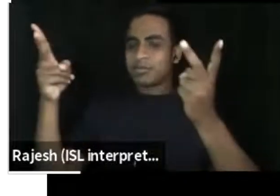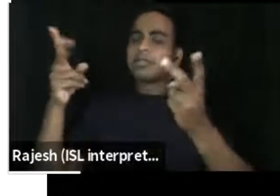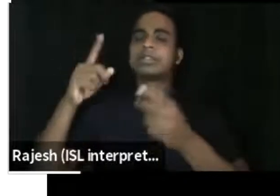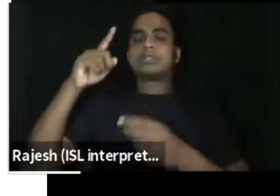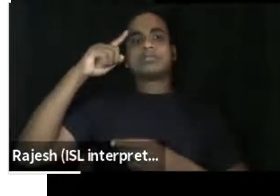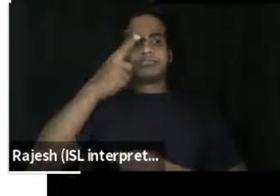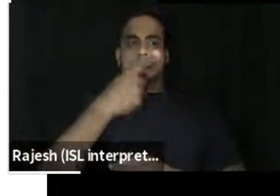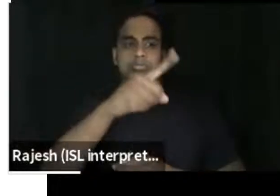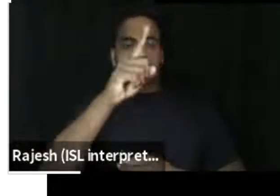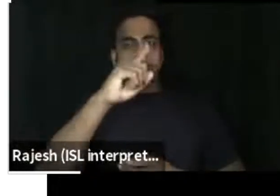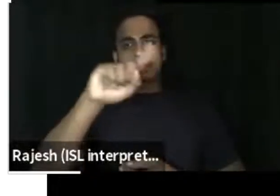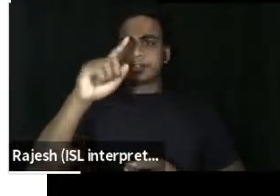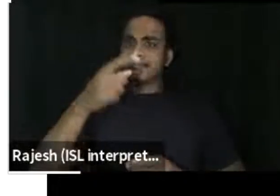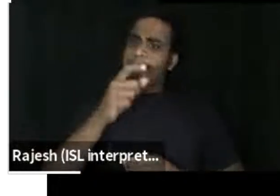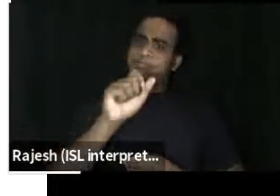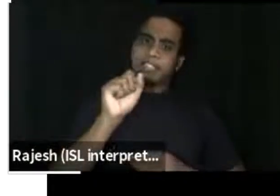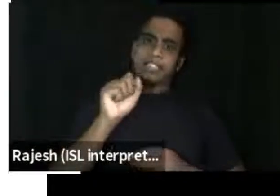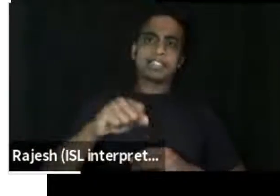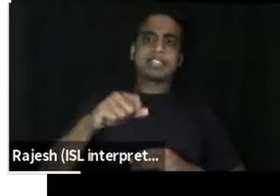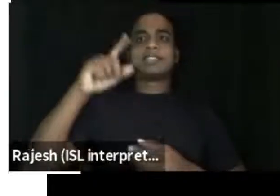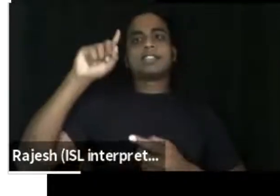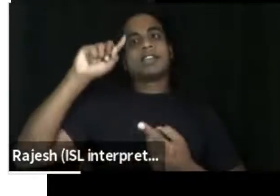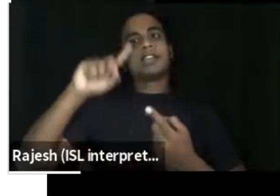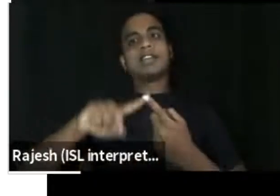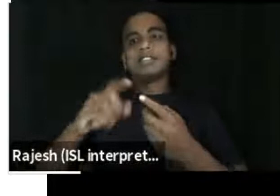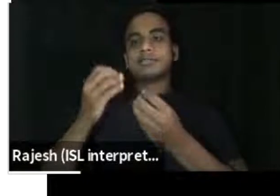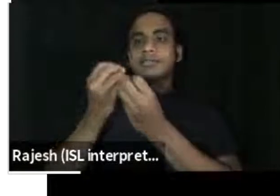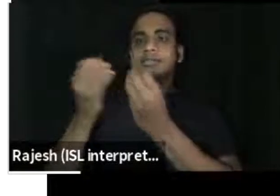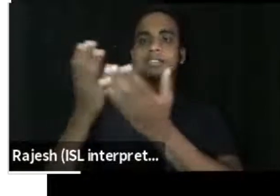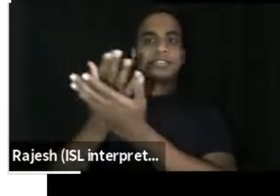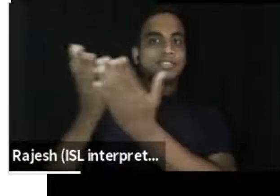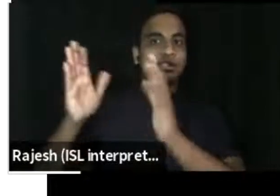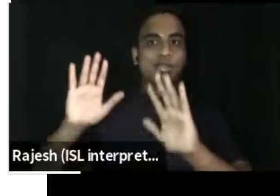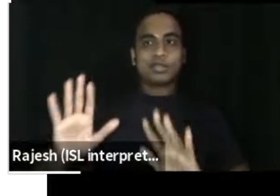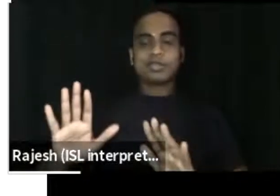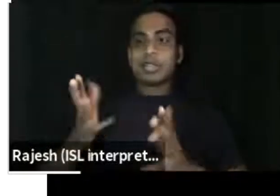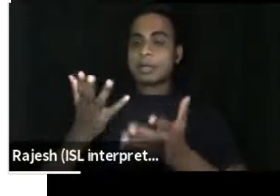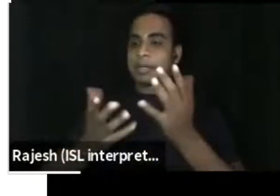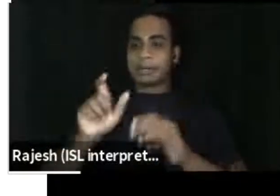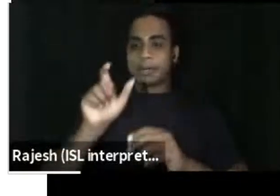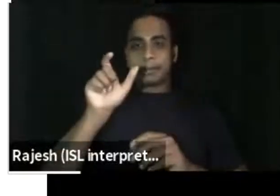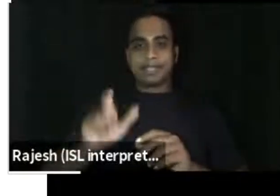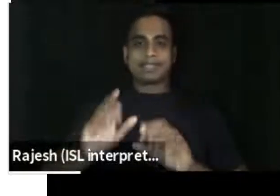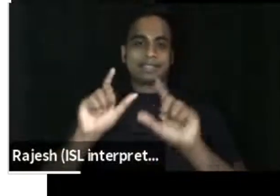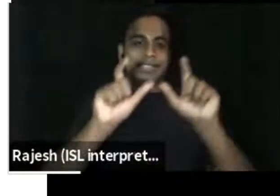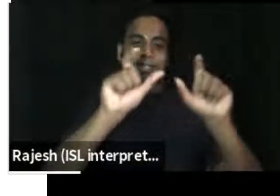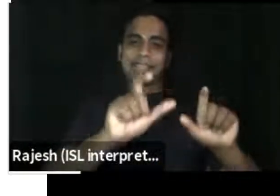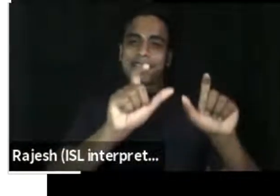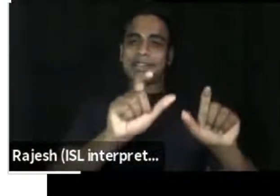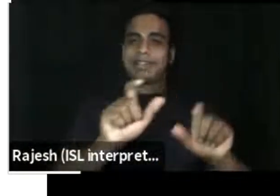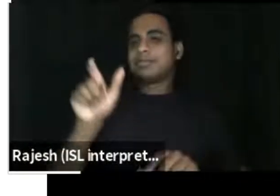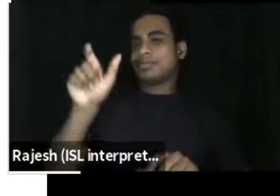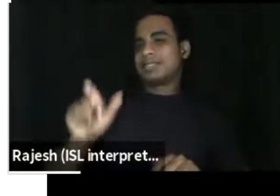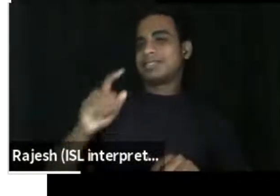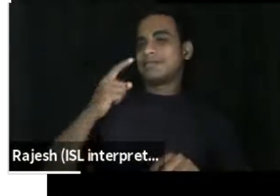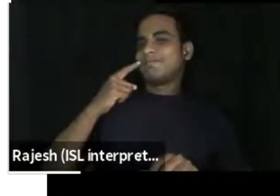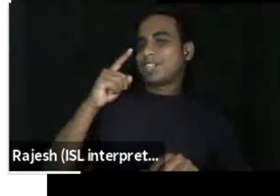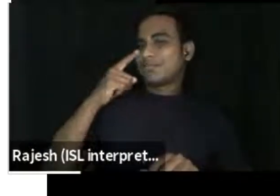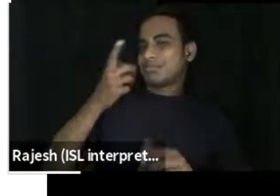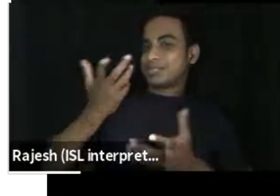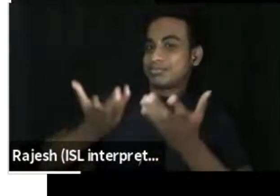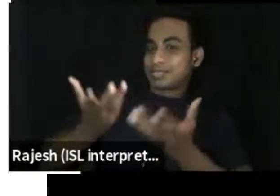shifting to people at the community level. It can be even carers, it can be parents, it can be, how can we promote